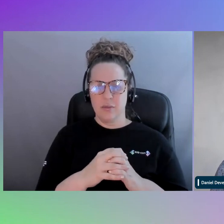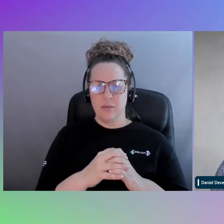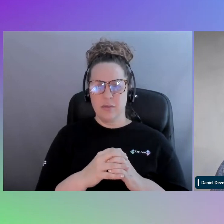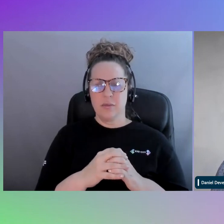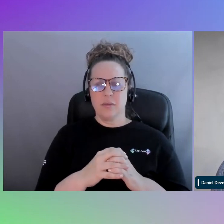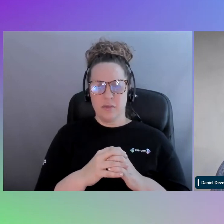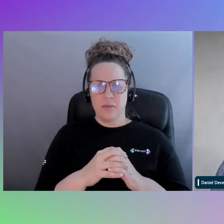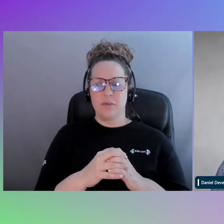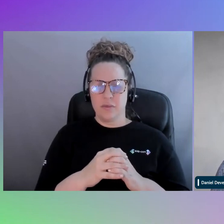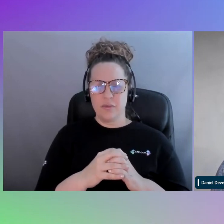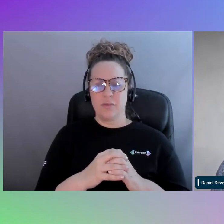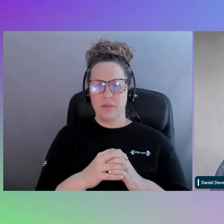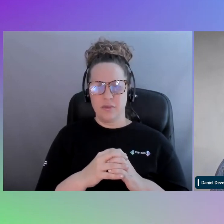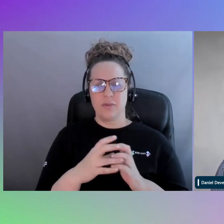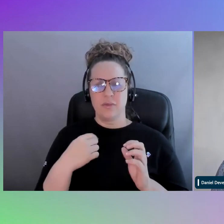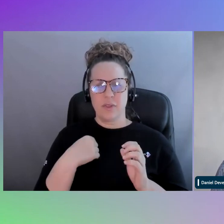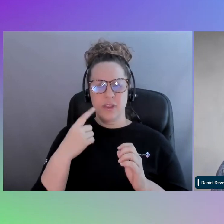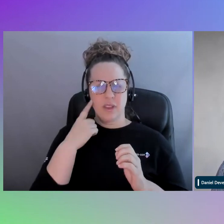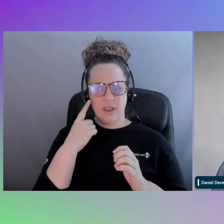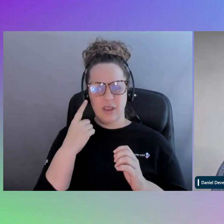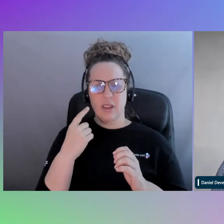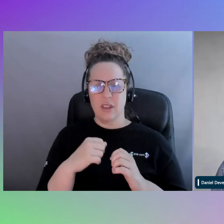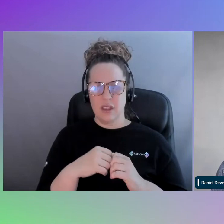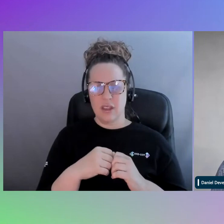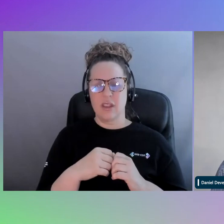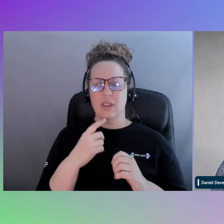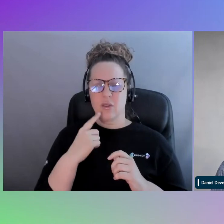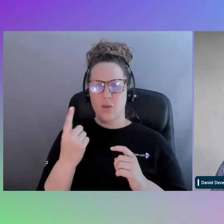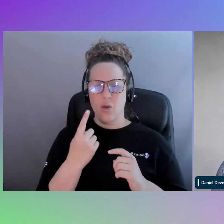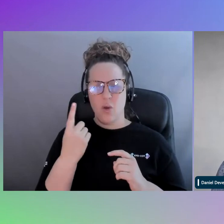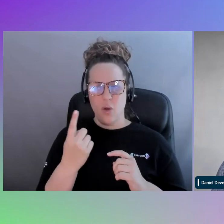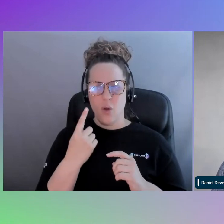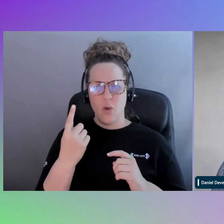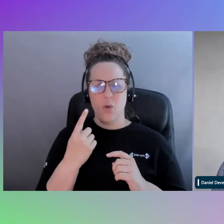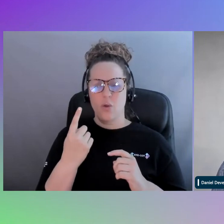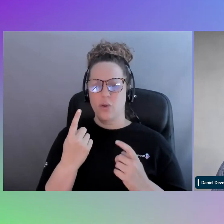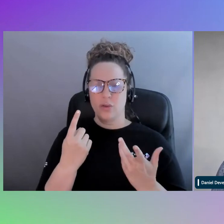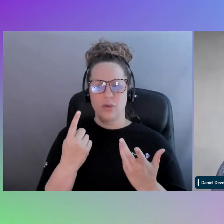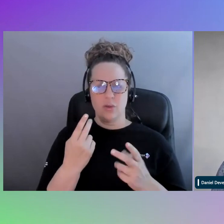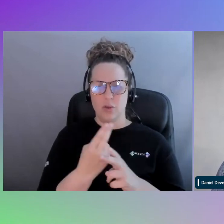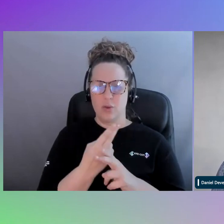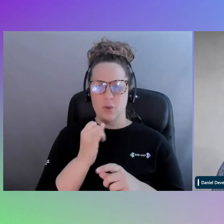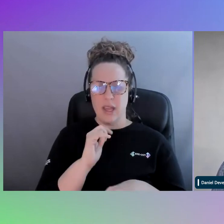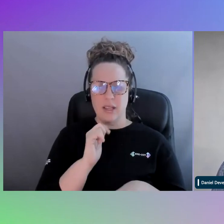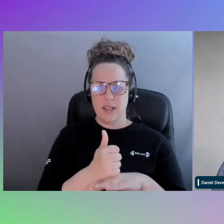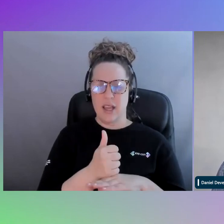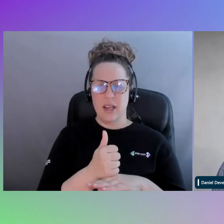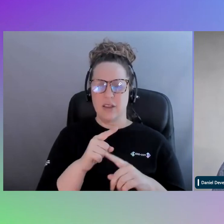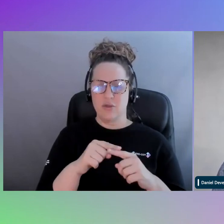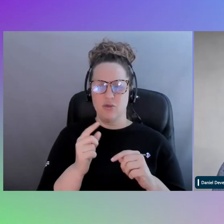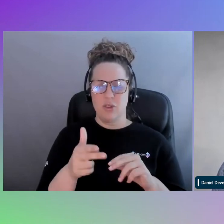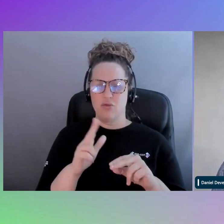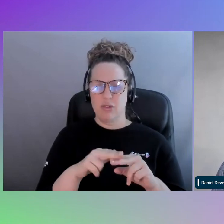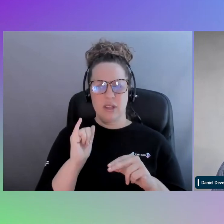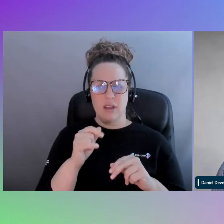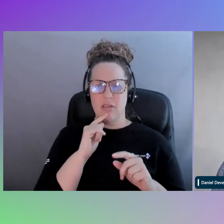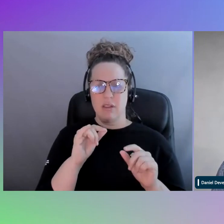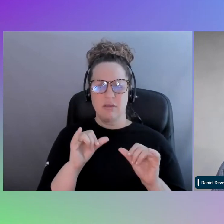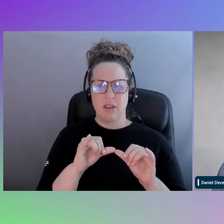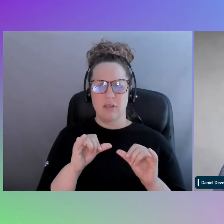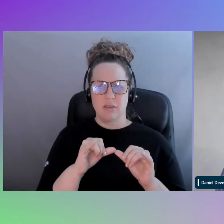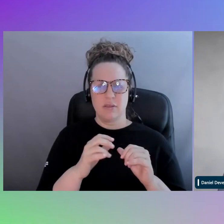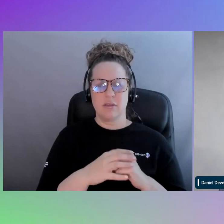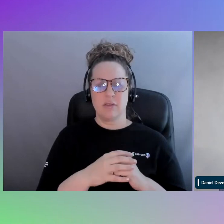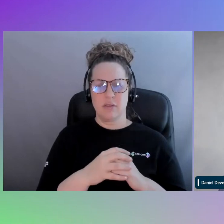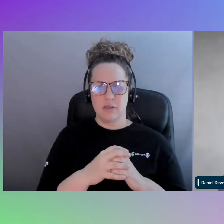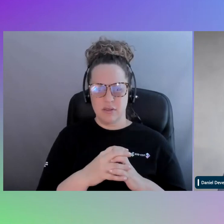So yeah, I think it might be, and if not, you can always yeah, exactly, use that setting to increase the text size.